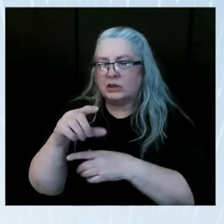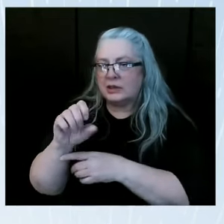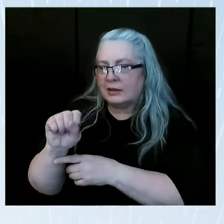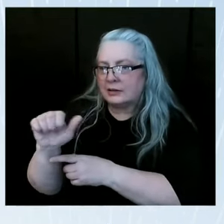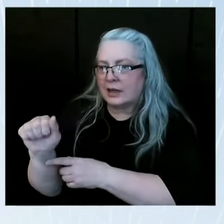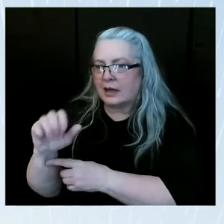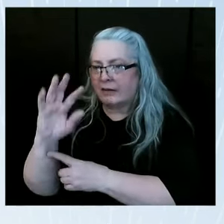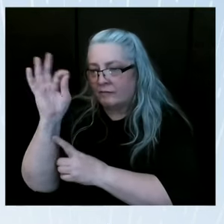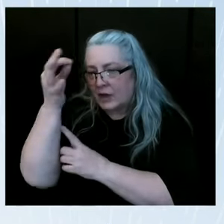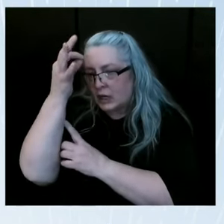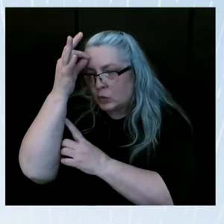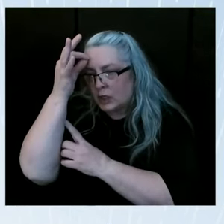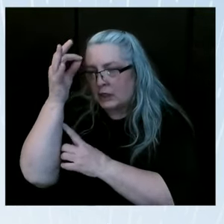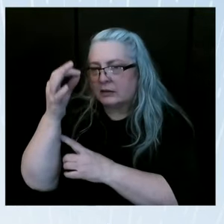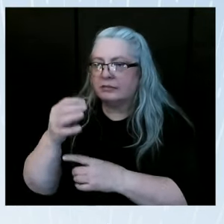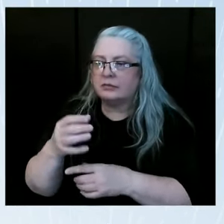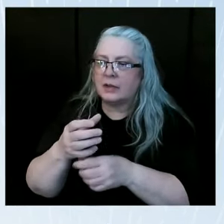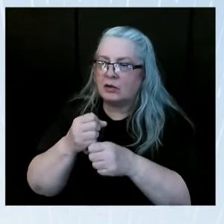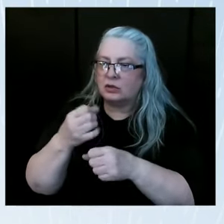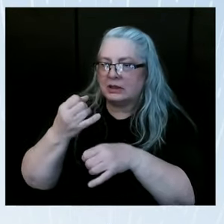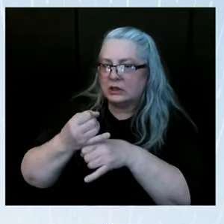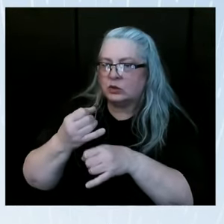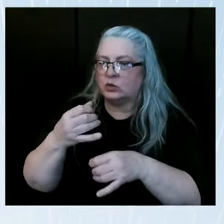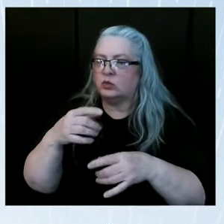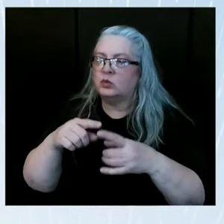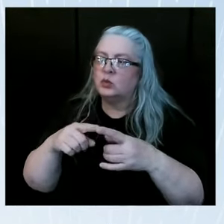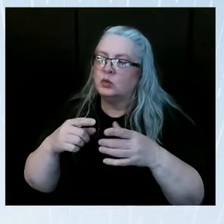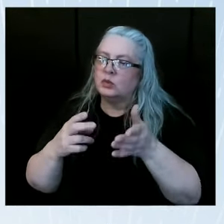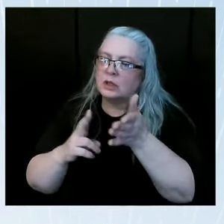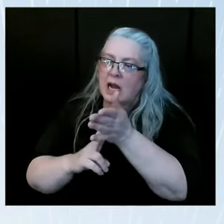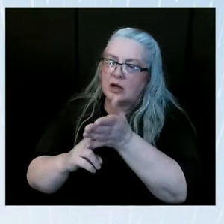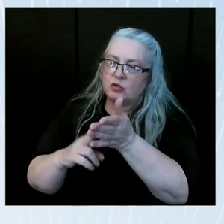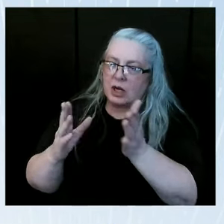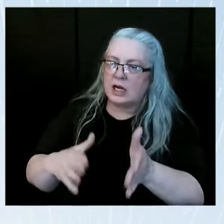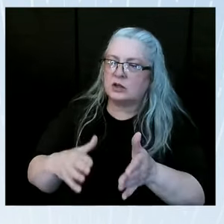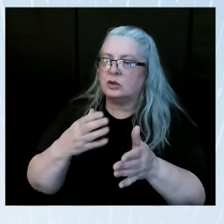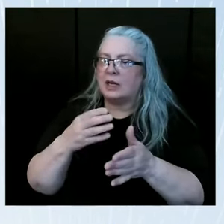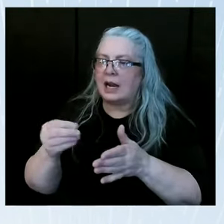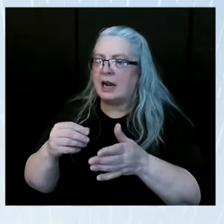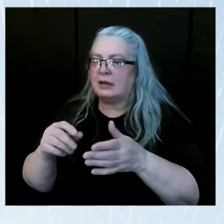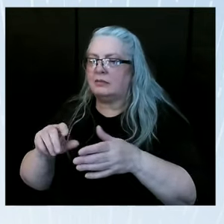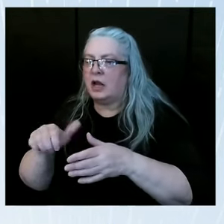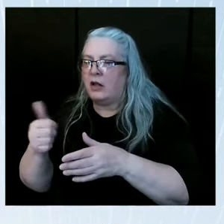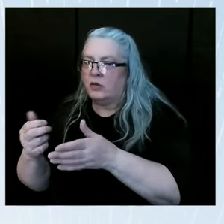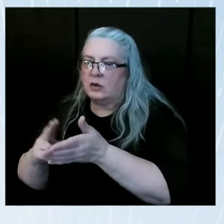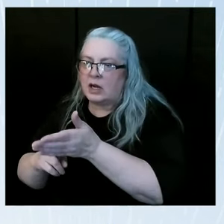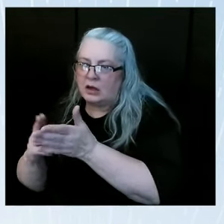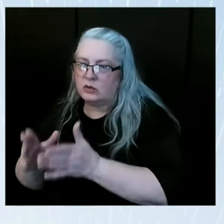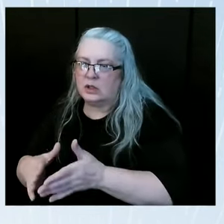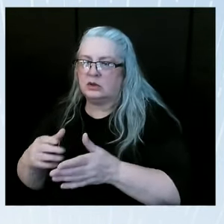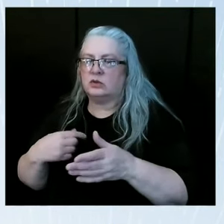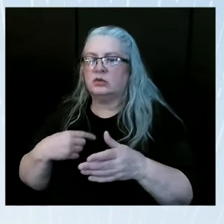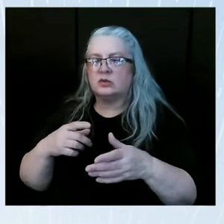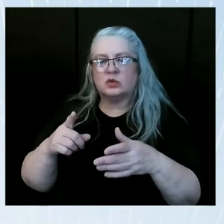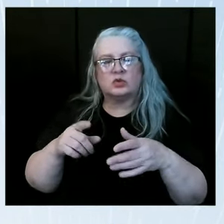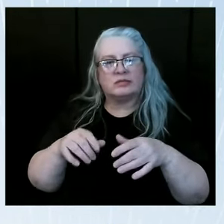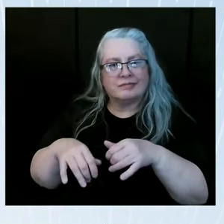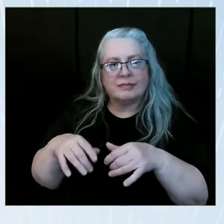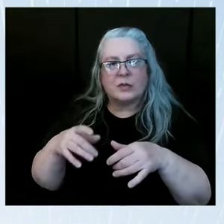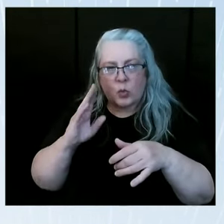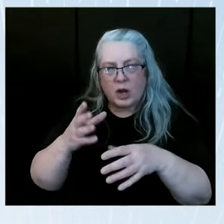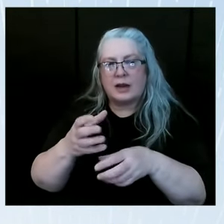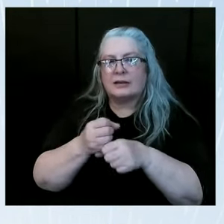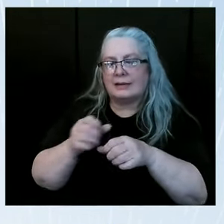our contractors and subcontractors access to the same training courses offered to our acquisition workforce. And this